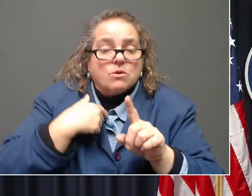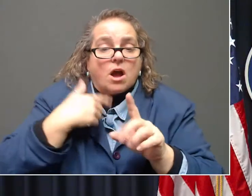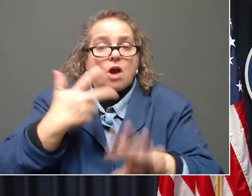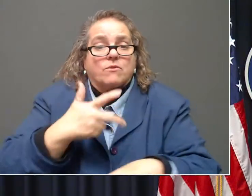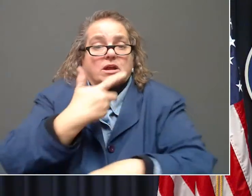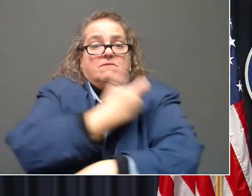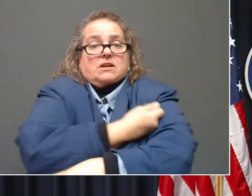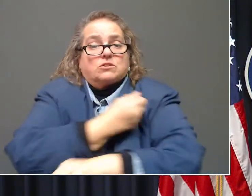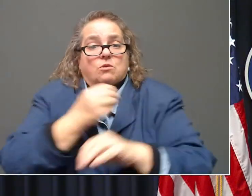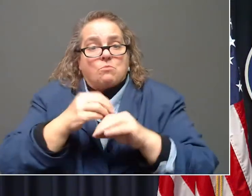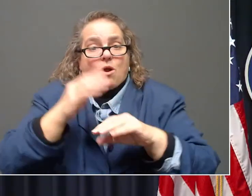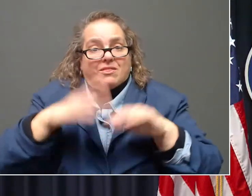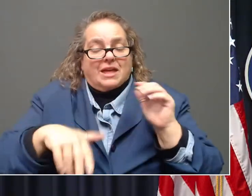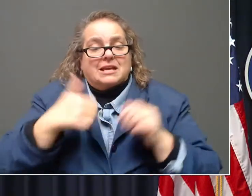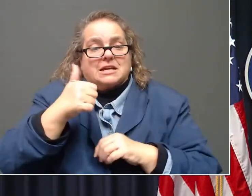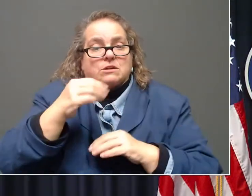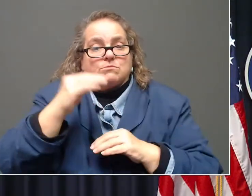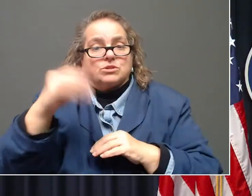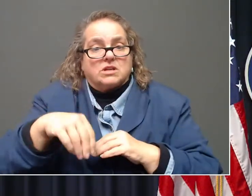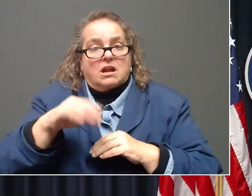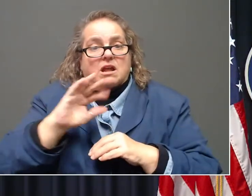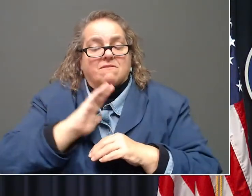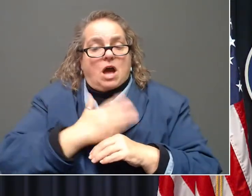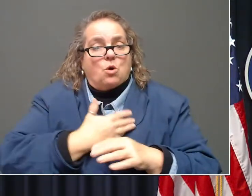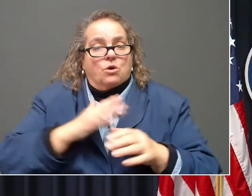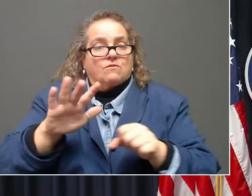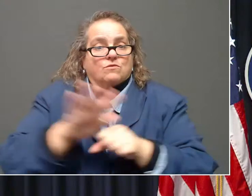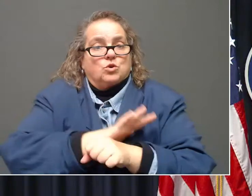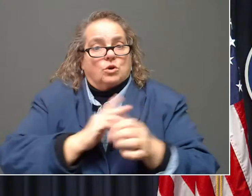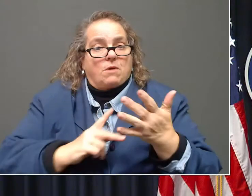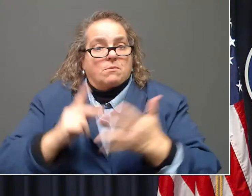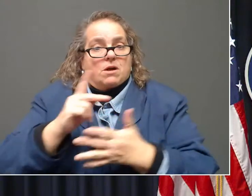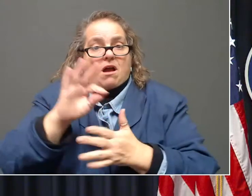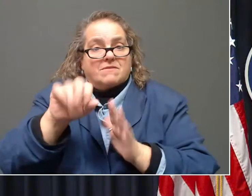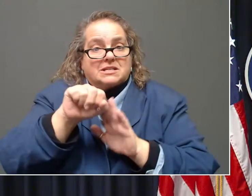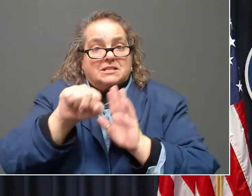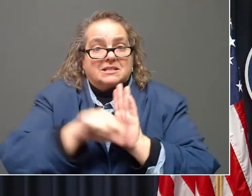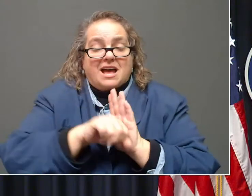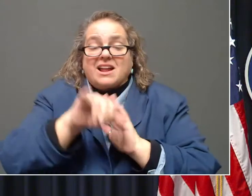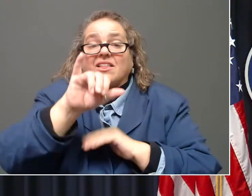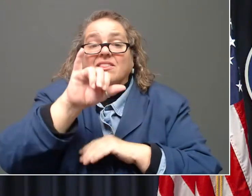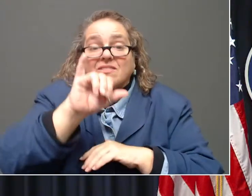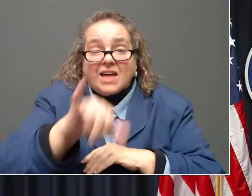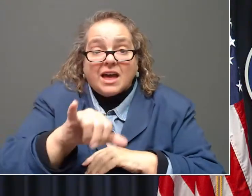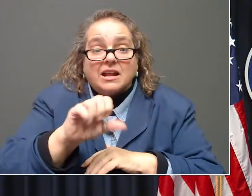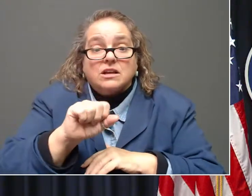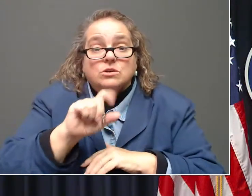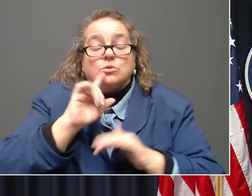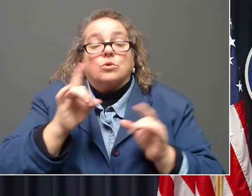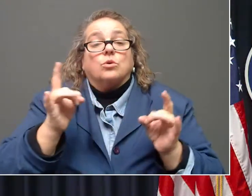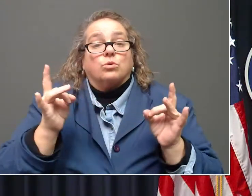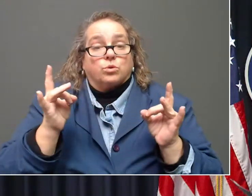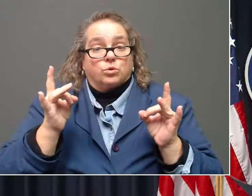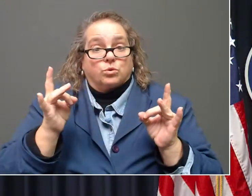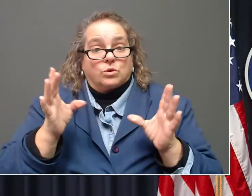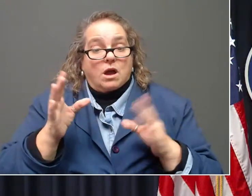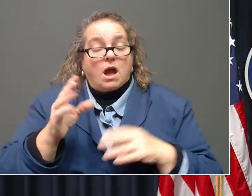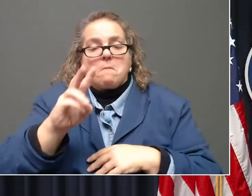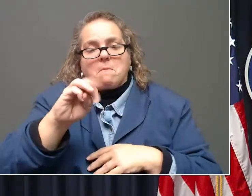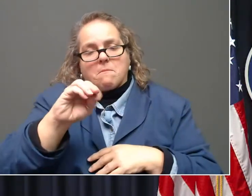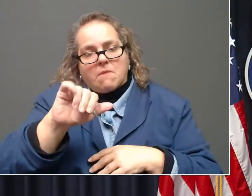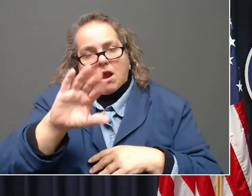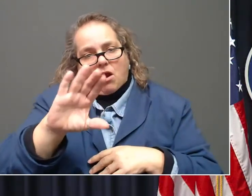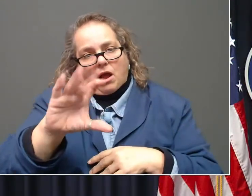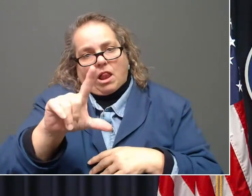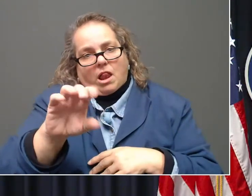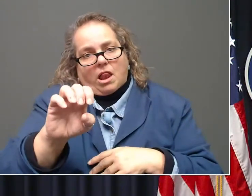to you right now, we vaccinated more than 10% of the total citizenry here, so over 450,000 people. So when we pull those numbers together, I